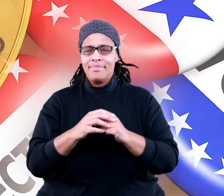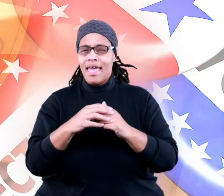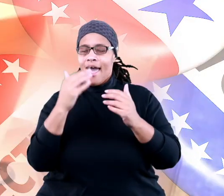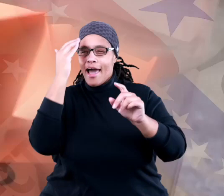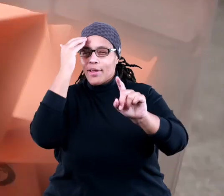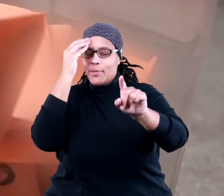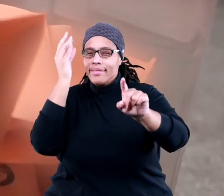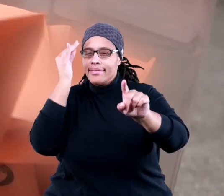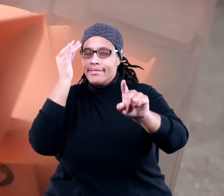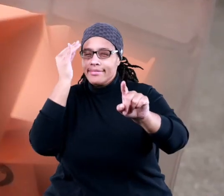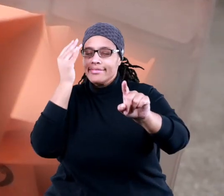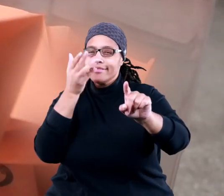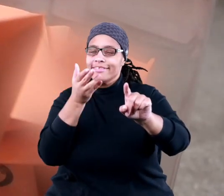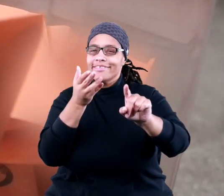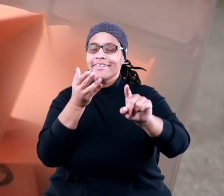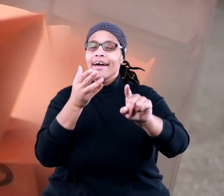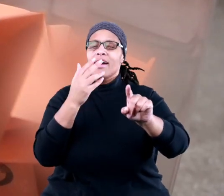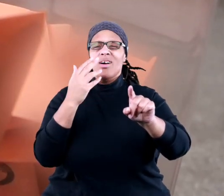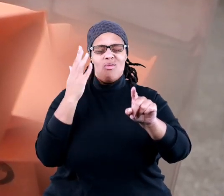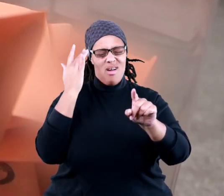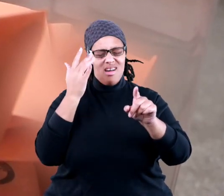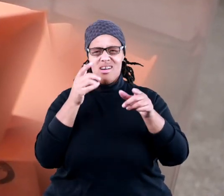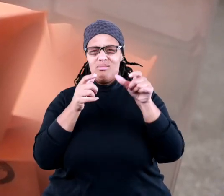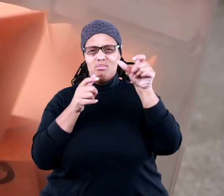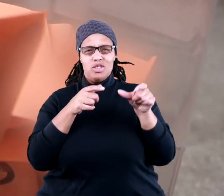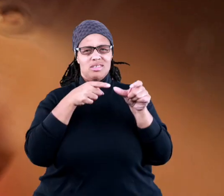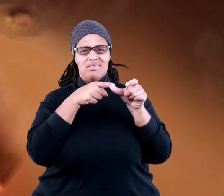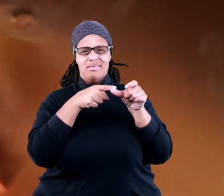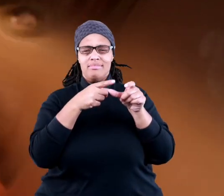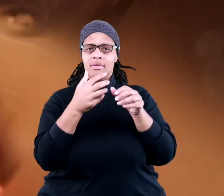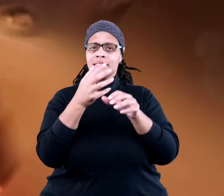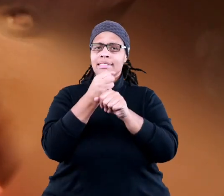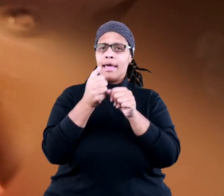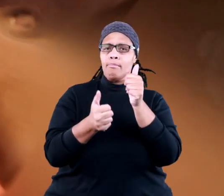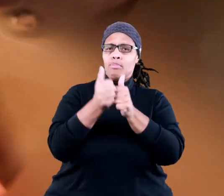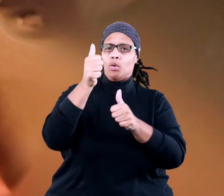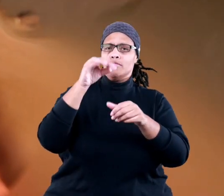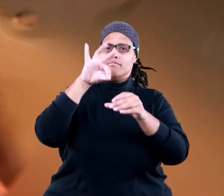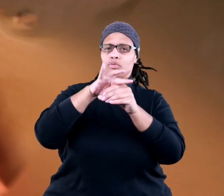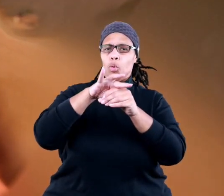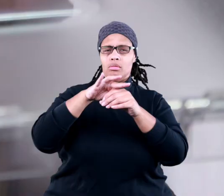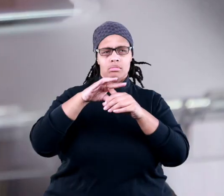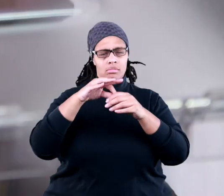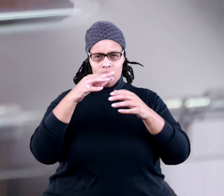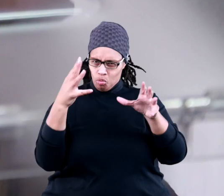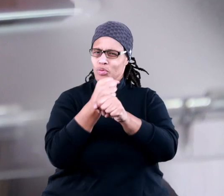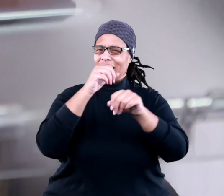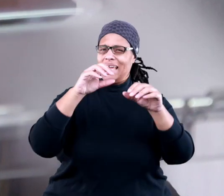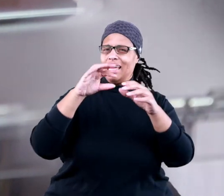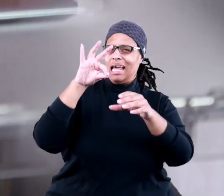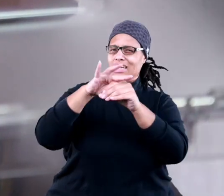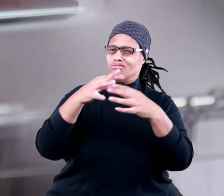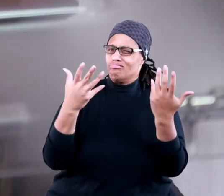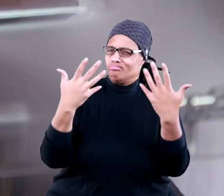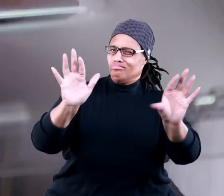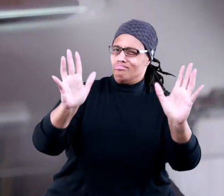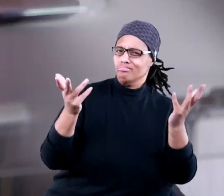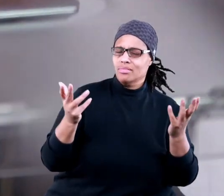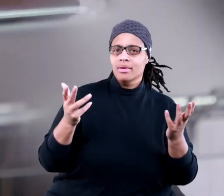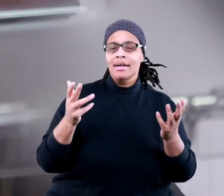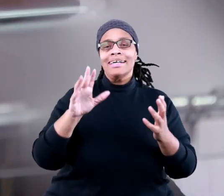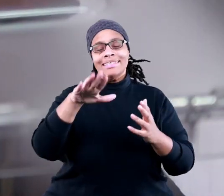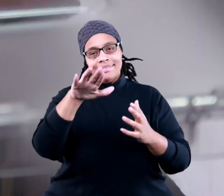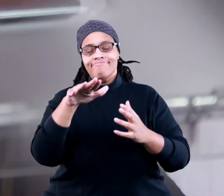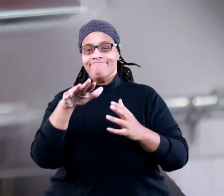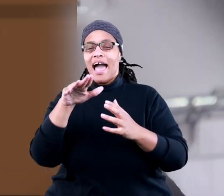years. I know what you're thinking. Doesn't the person who receives the most votes for president across the country win the election?